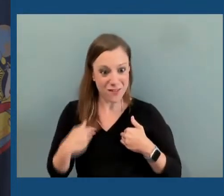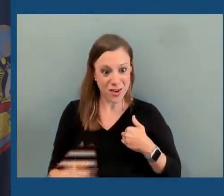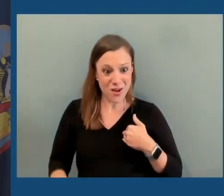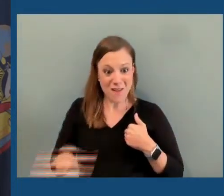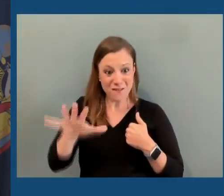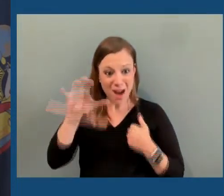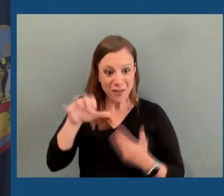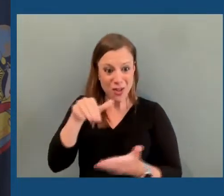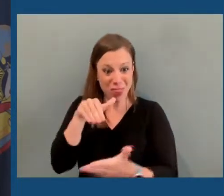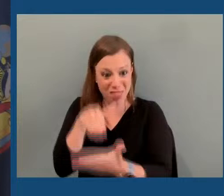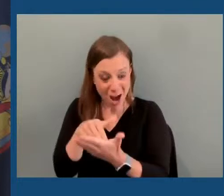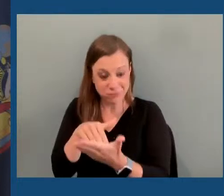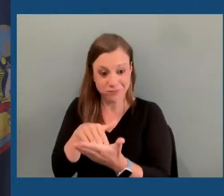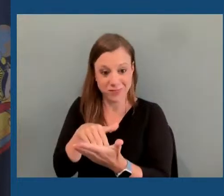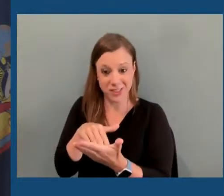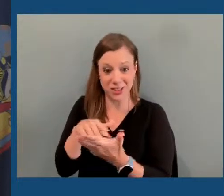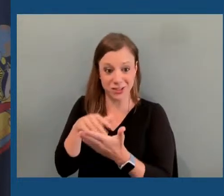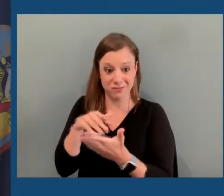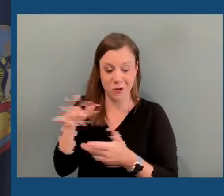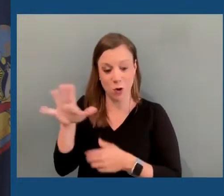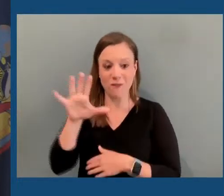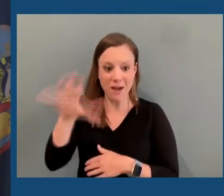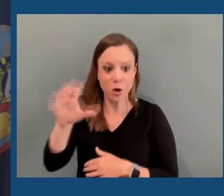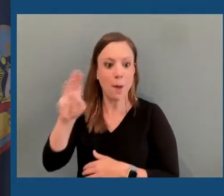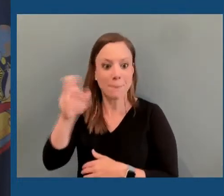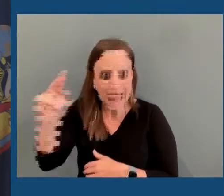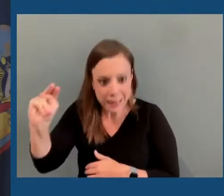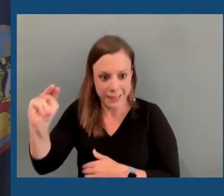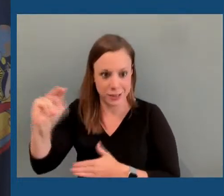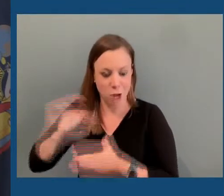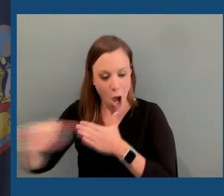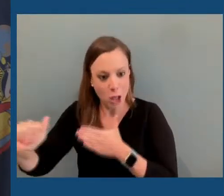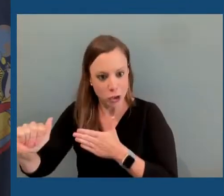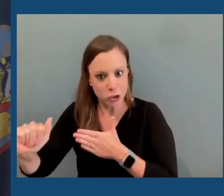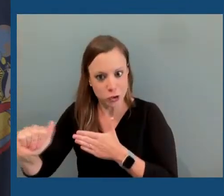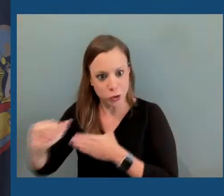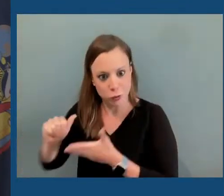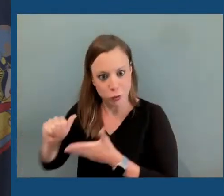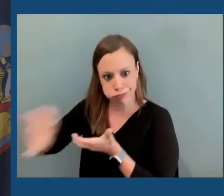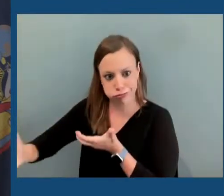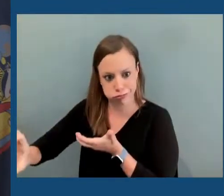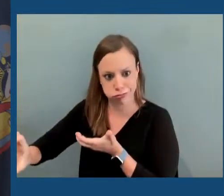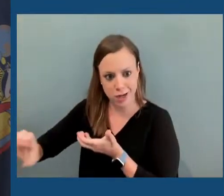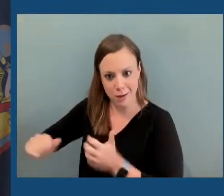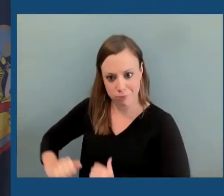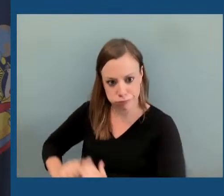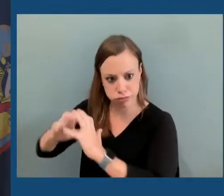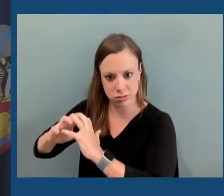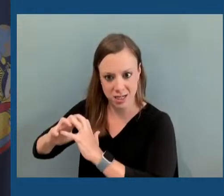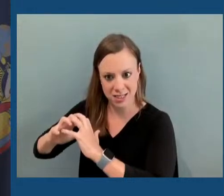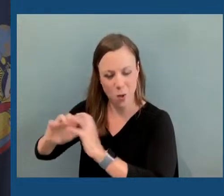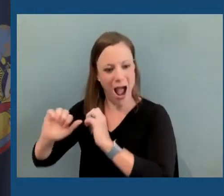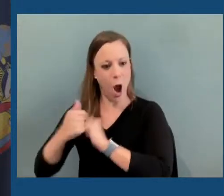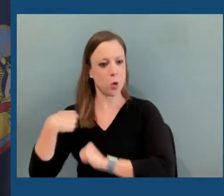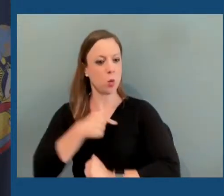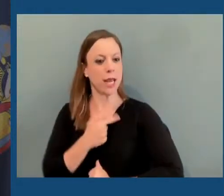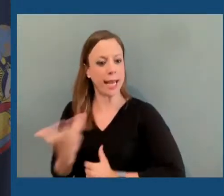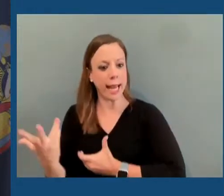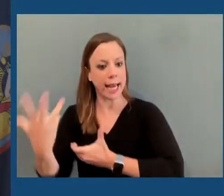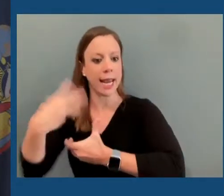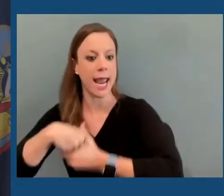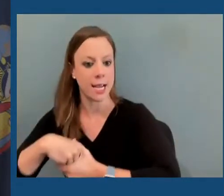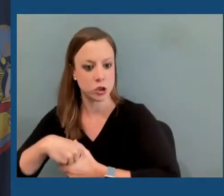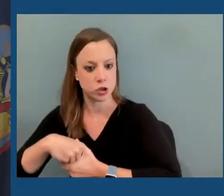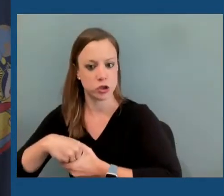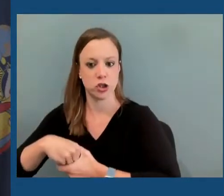use of state property. So this is where you engage the community. What is the vision you have? Is this workforce